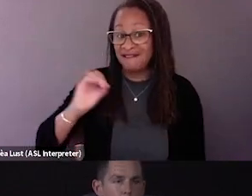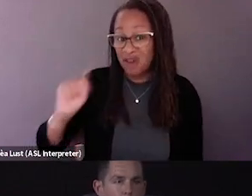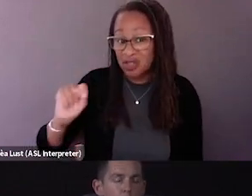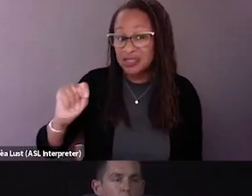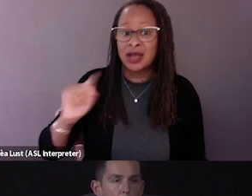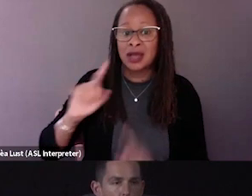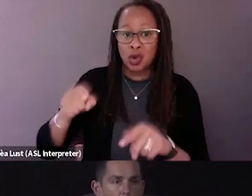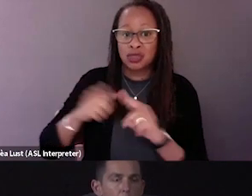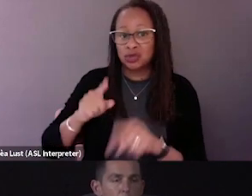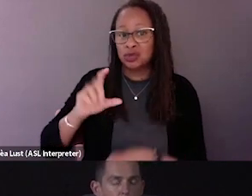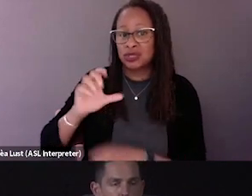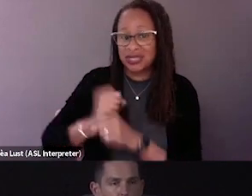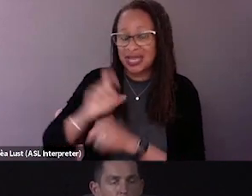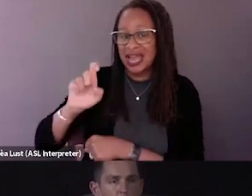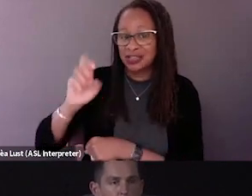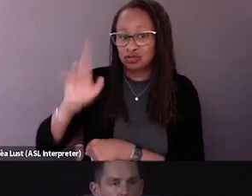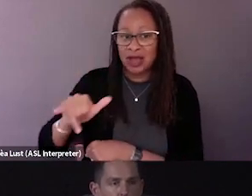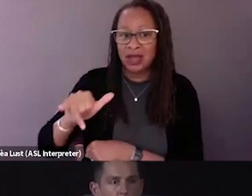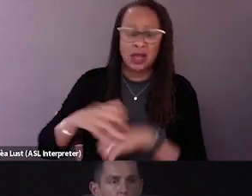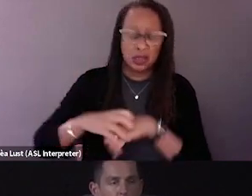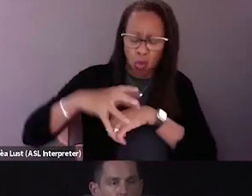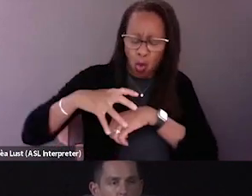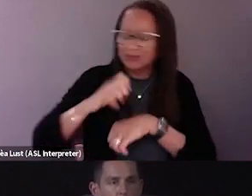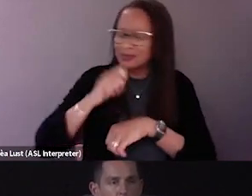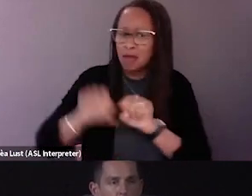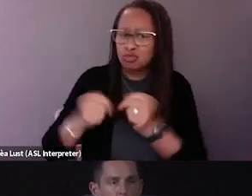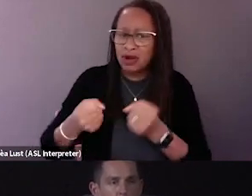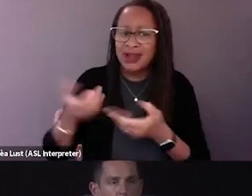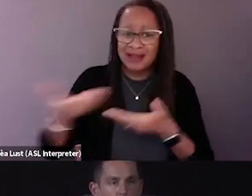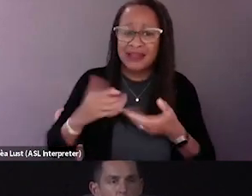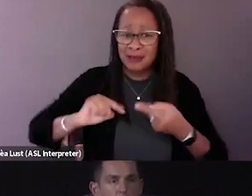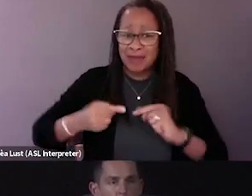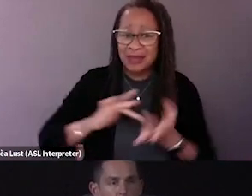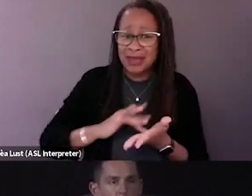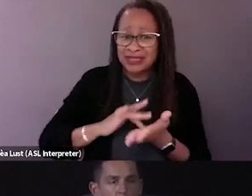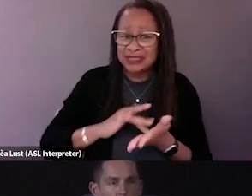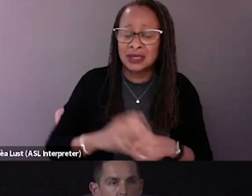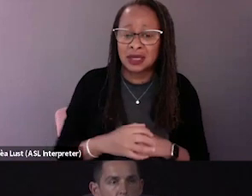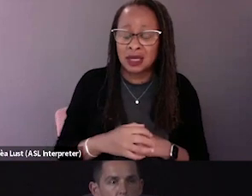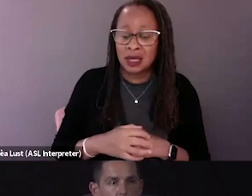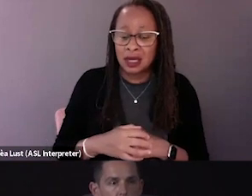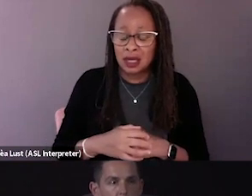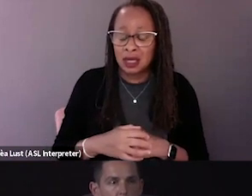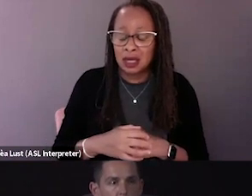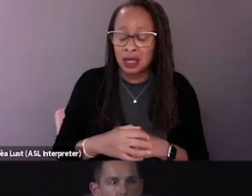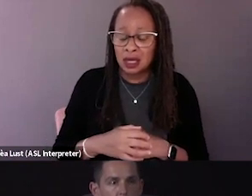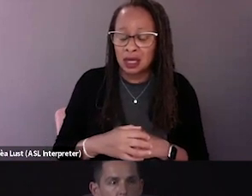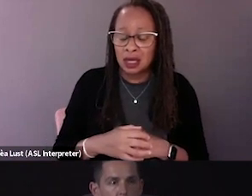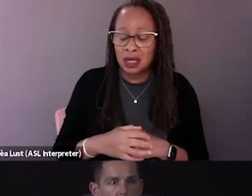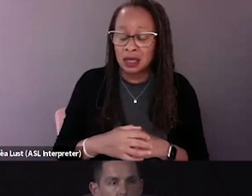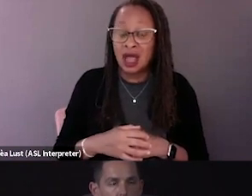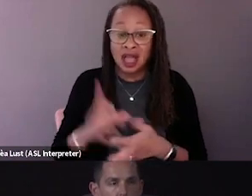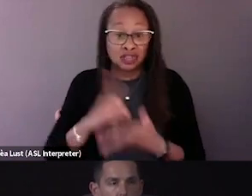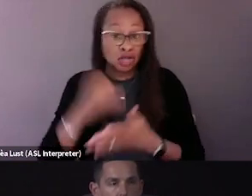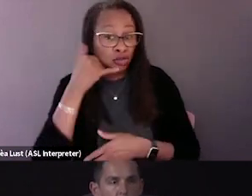get x-rays, it's bruised, swollen, but not broken, and I'm given pain medicine, calls it in, doctor calls in, I say,